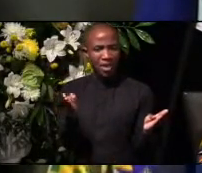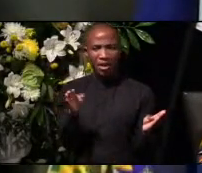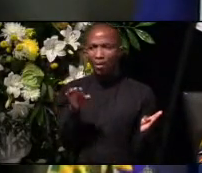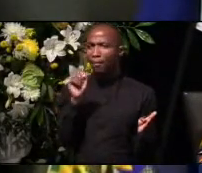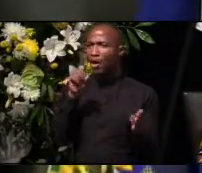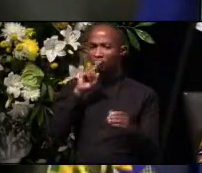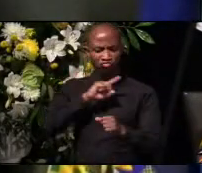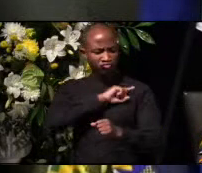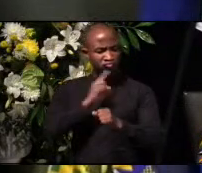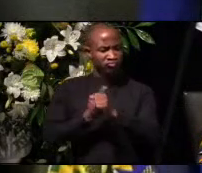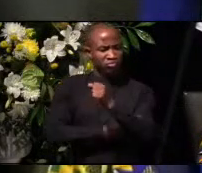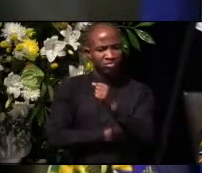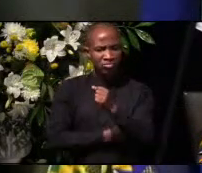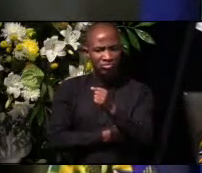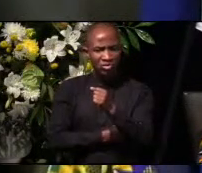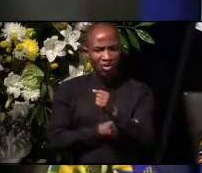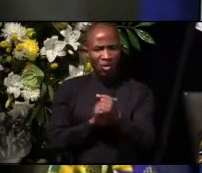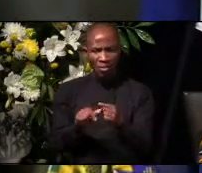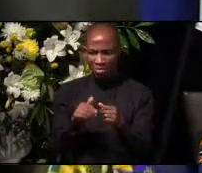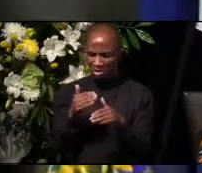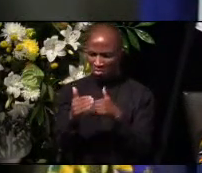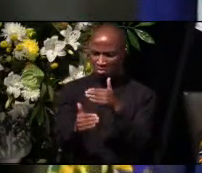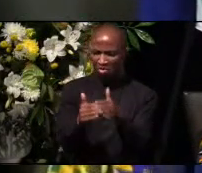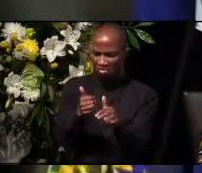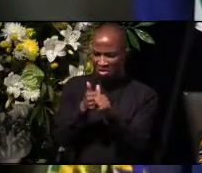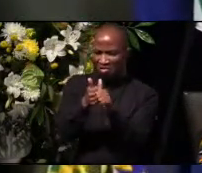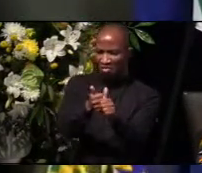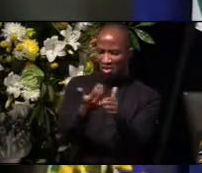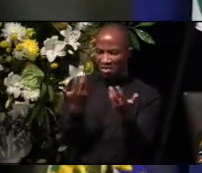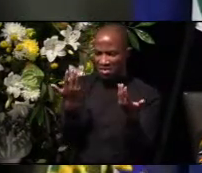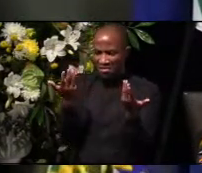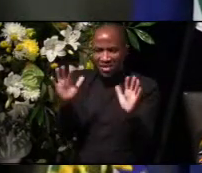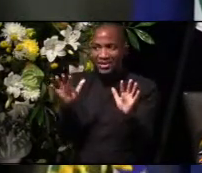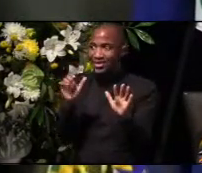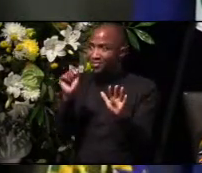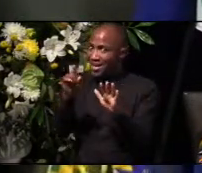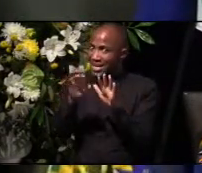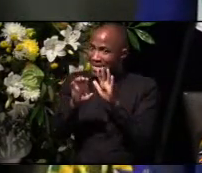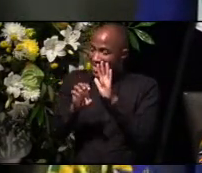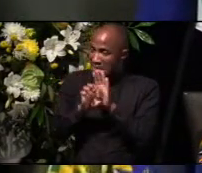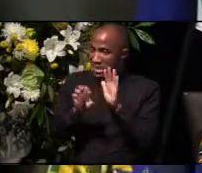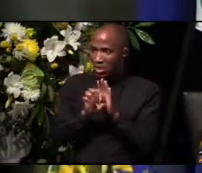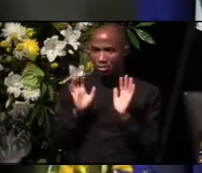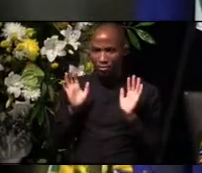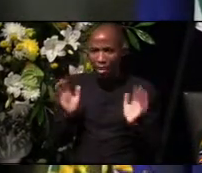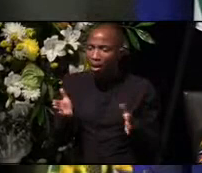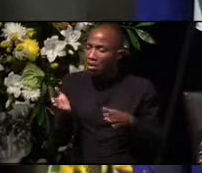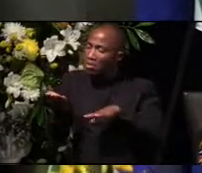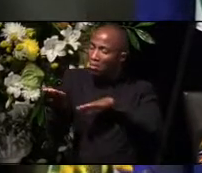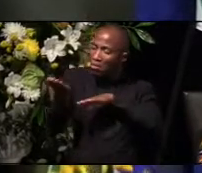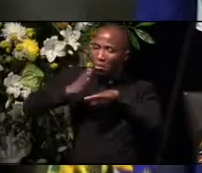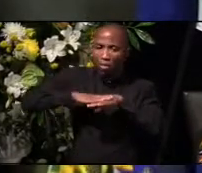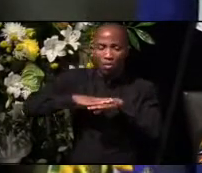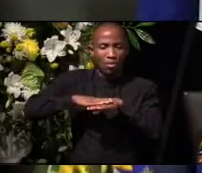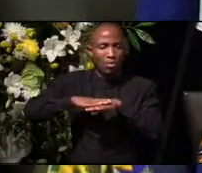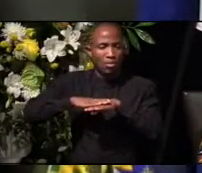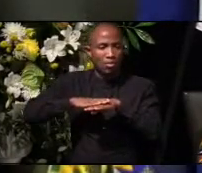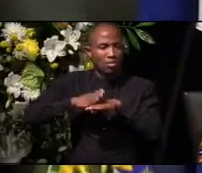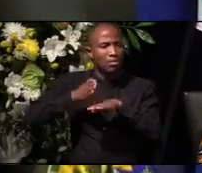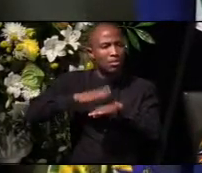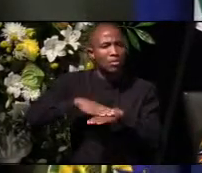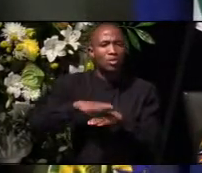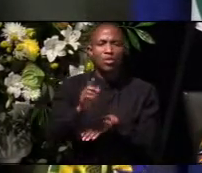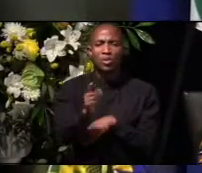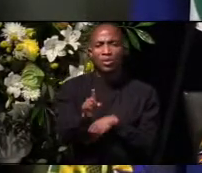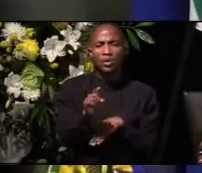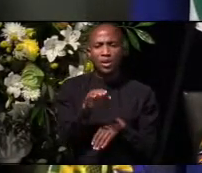procedurally or not that is obviously important but ethics don't stop there it's much more than simply that you